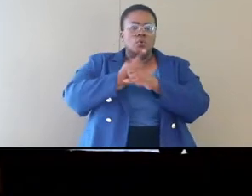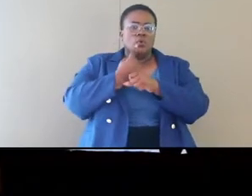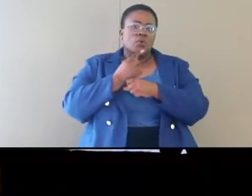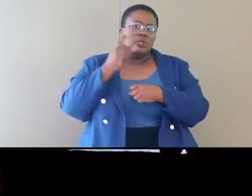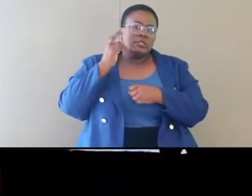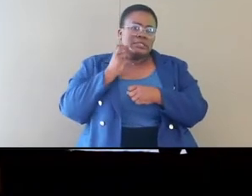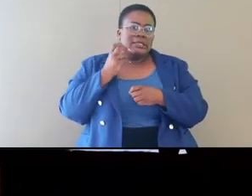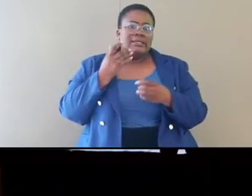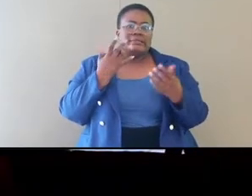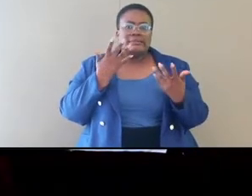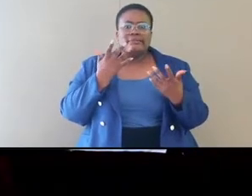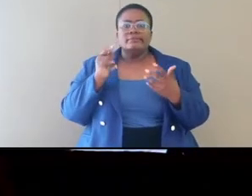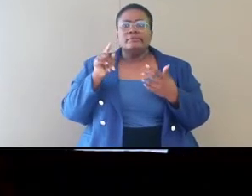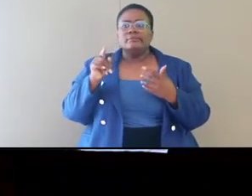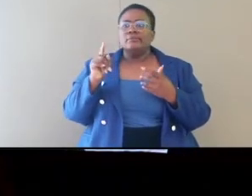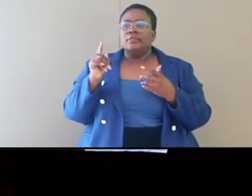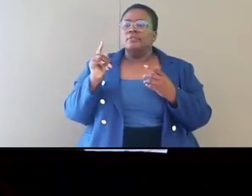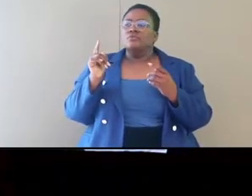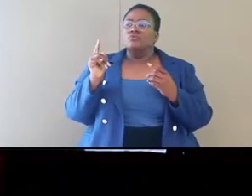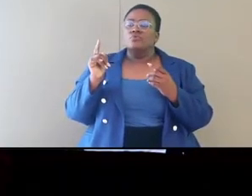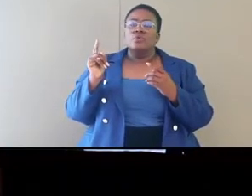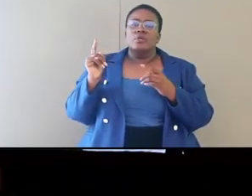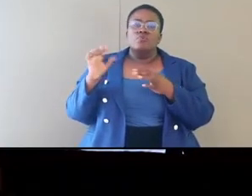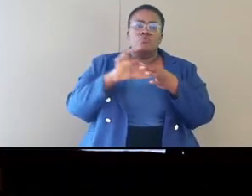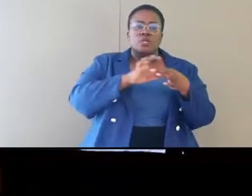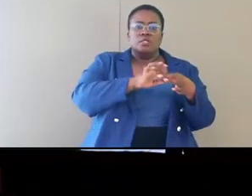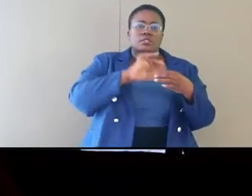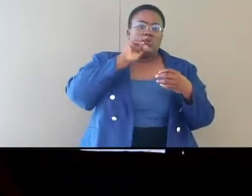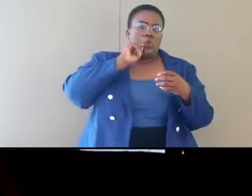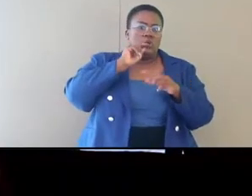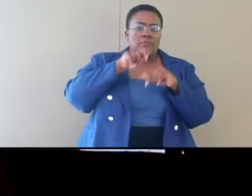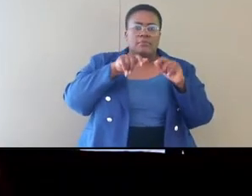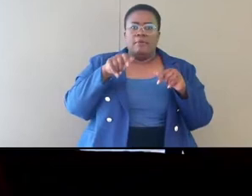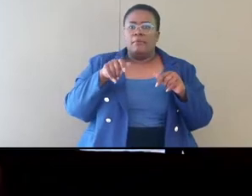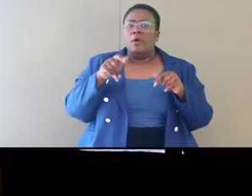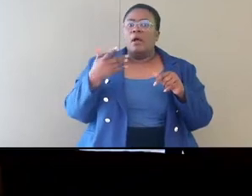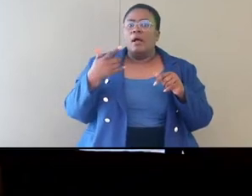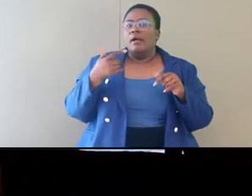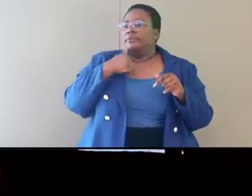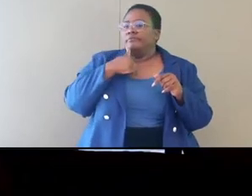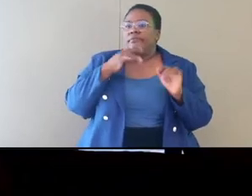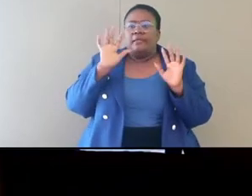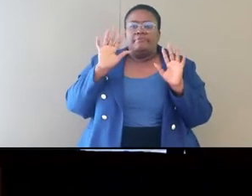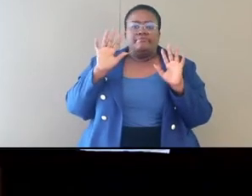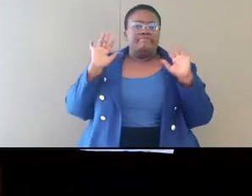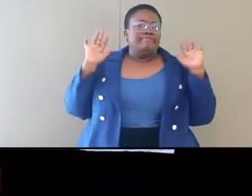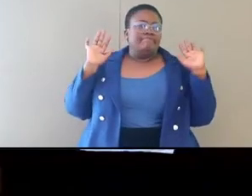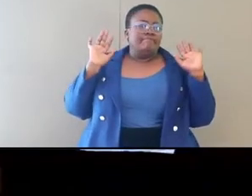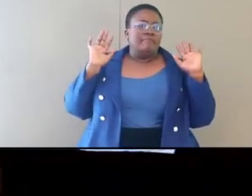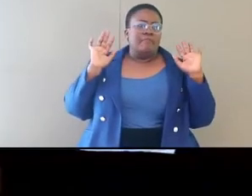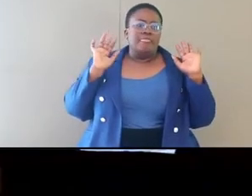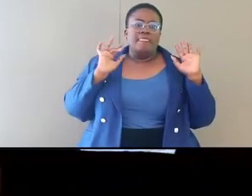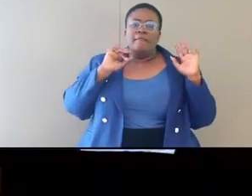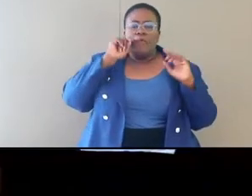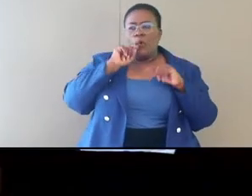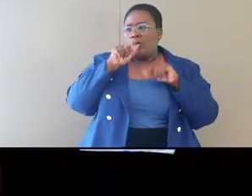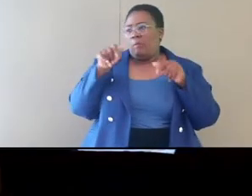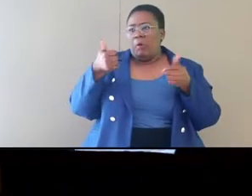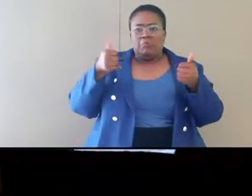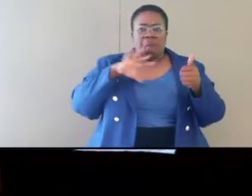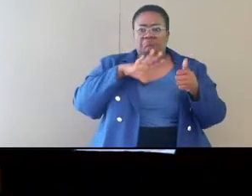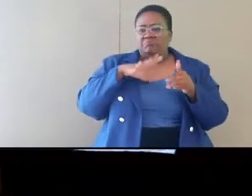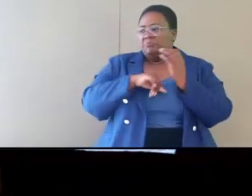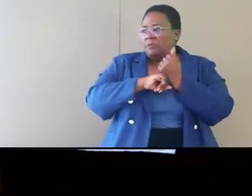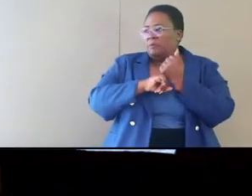in relation to elderly people. And I've got nothing against pensioners, but just to point out that 13